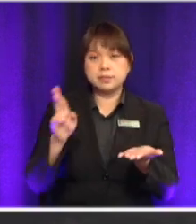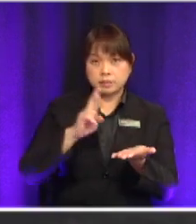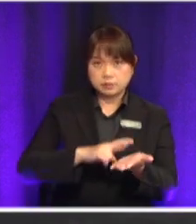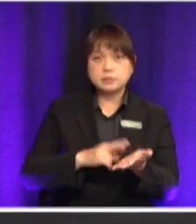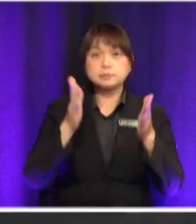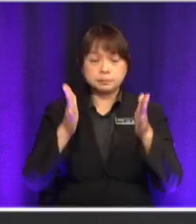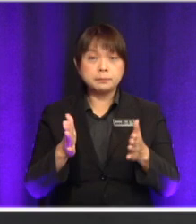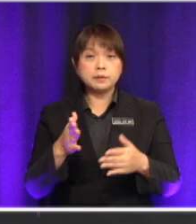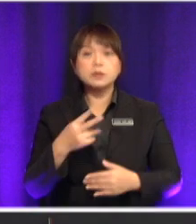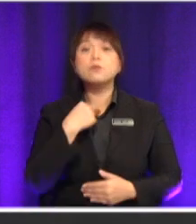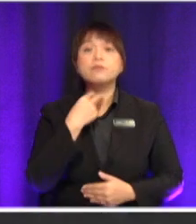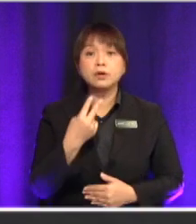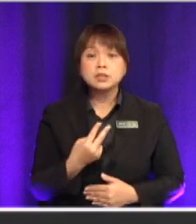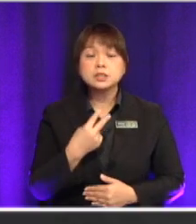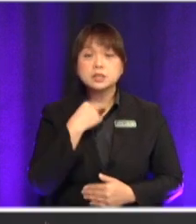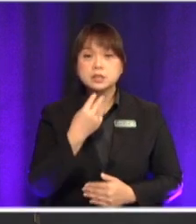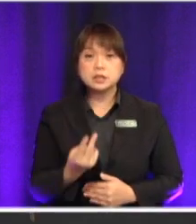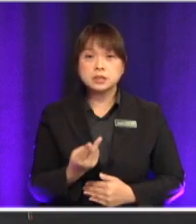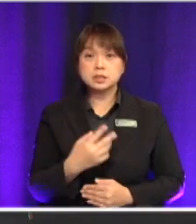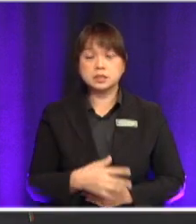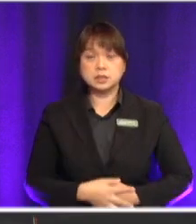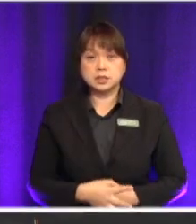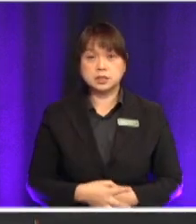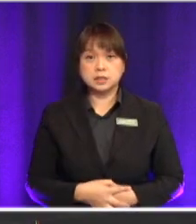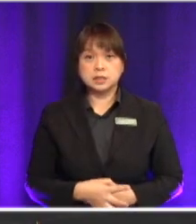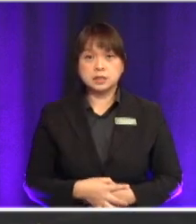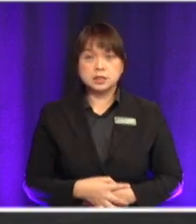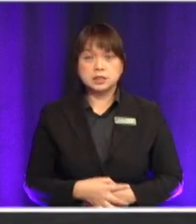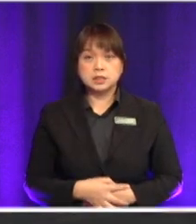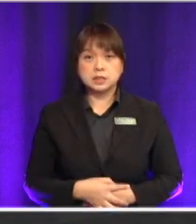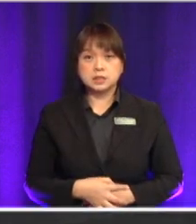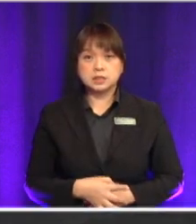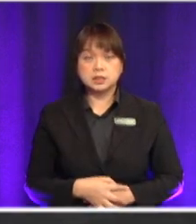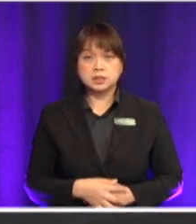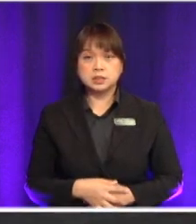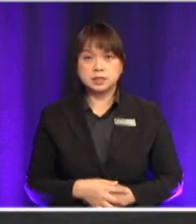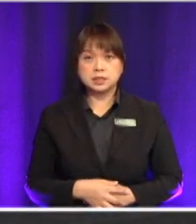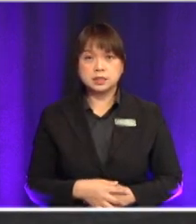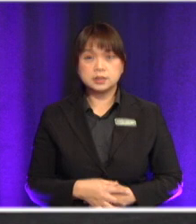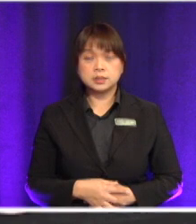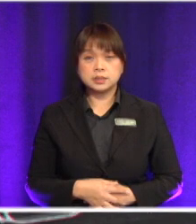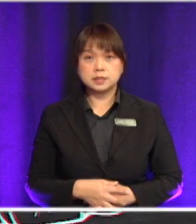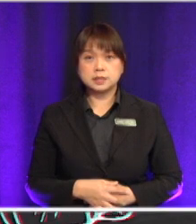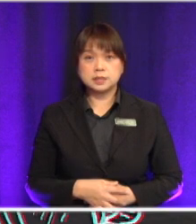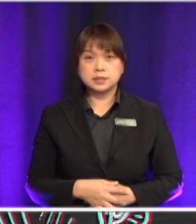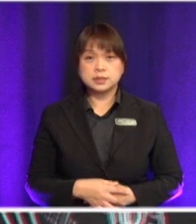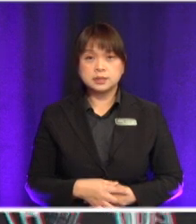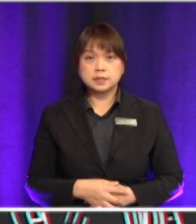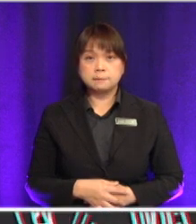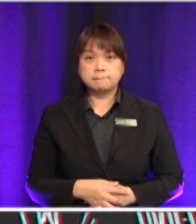Yep. Why do you want to record other people's voices? When do you think you will have that opportunity to do